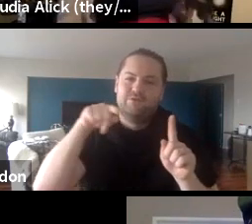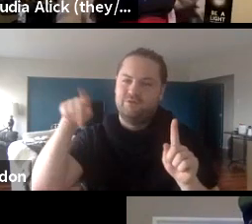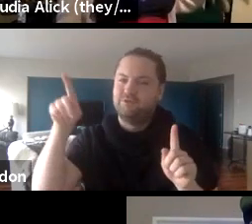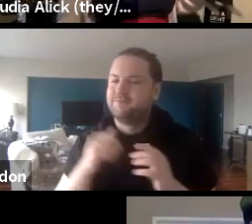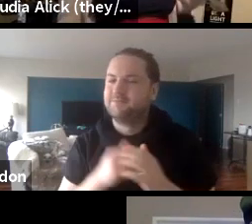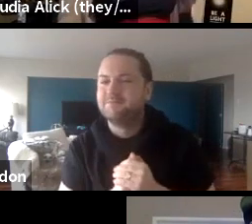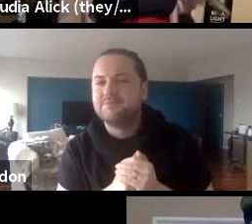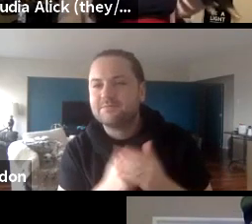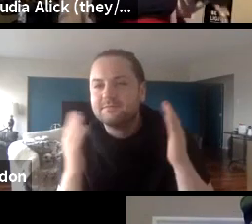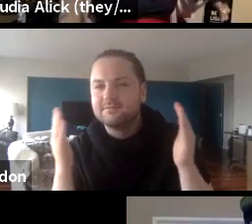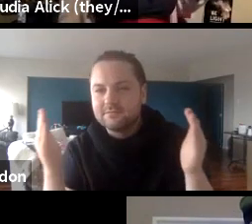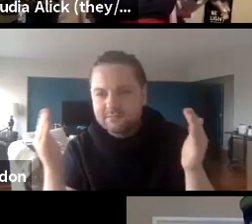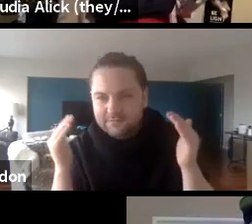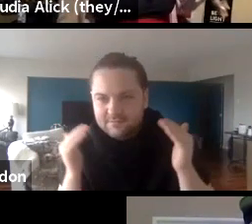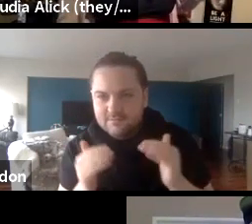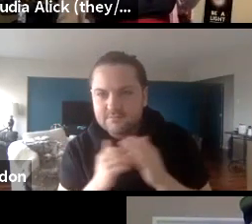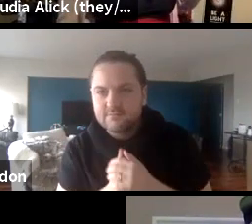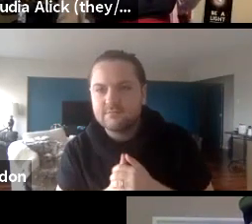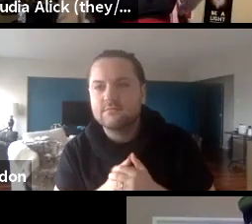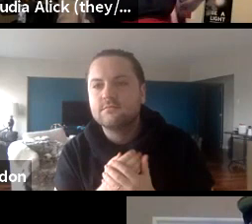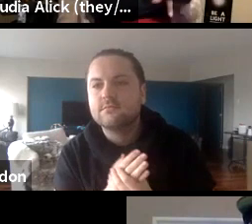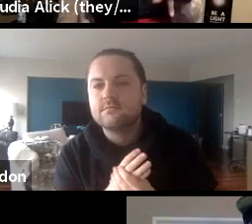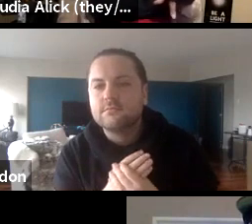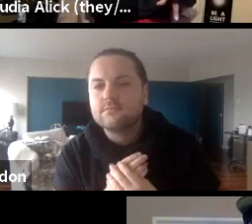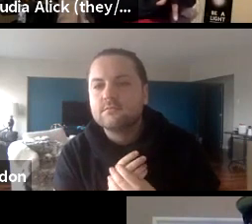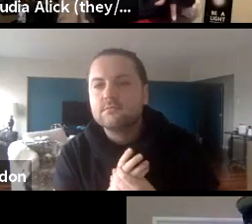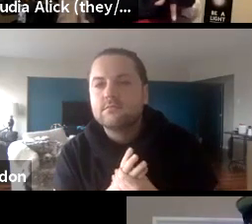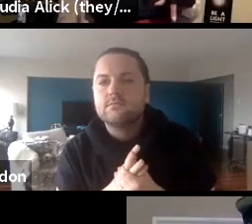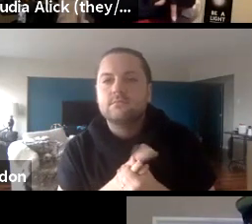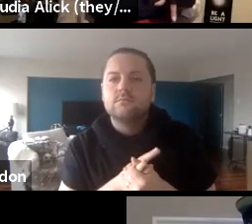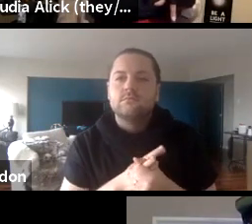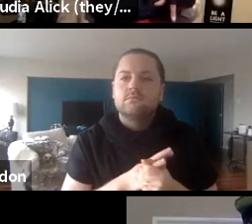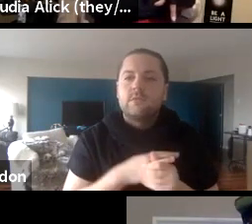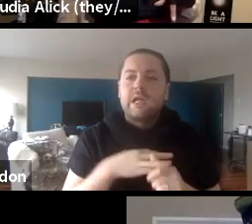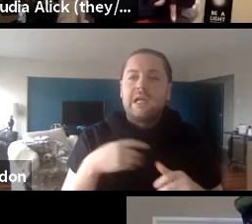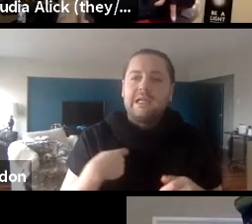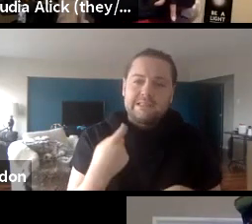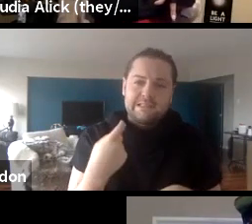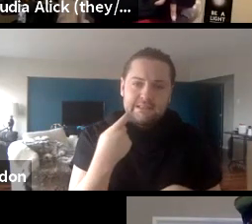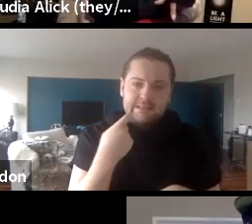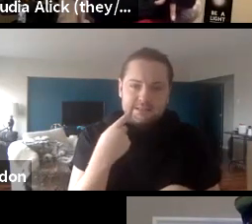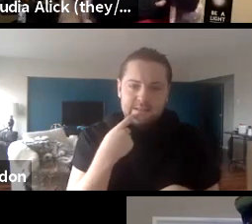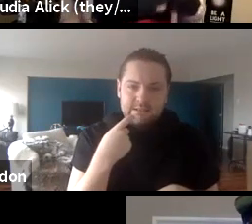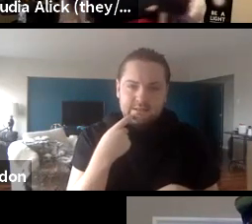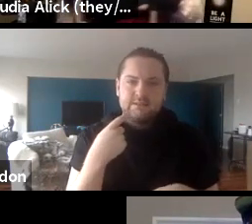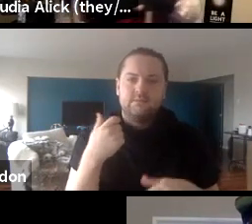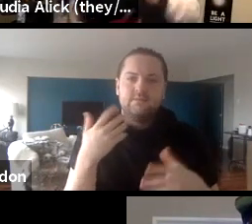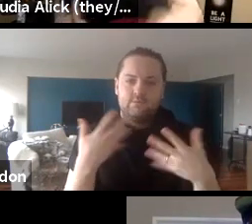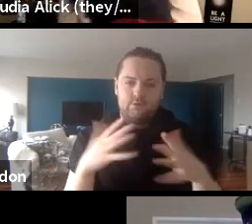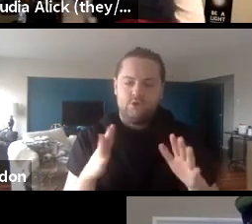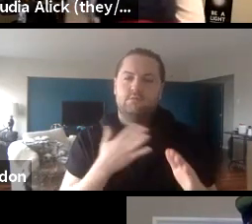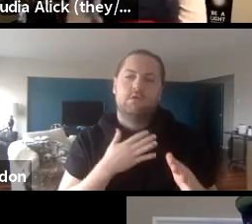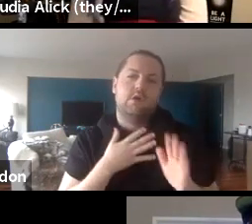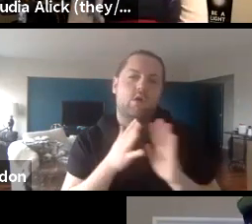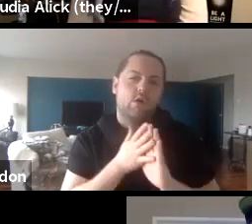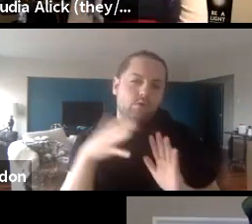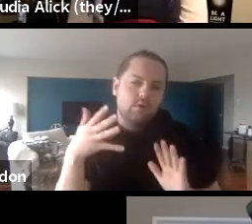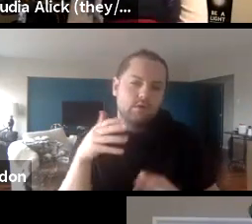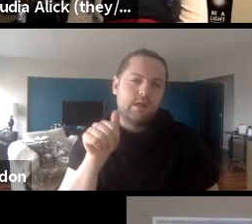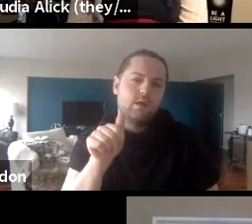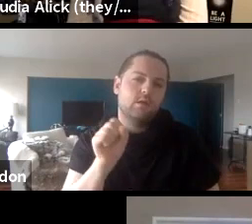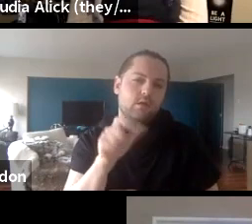have a new sign that will use dramaturgy for that. So I just want to clarify that with the interpreters and everyone here. As I